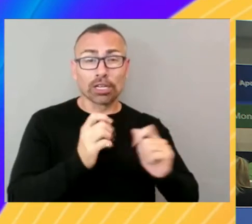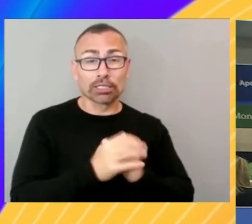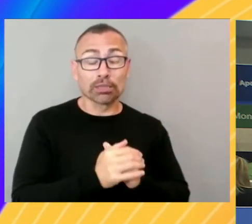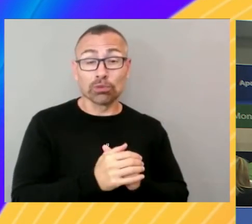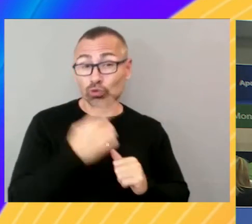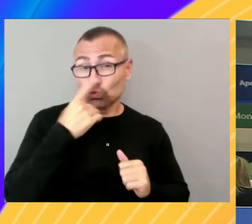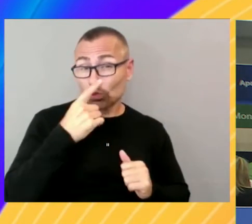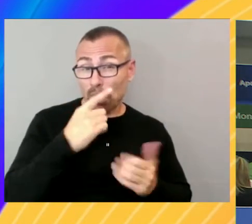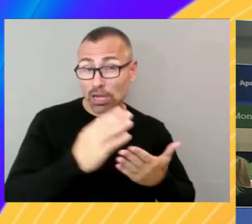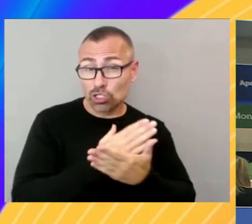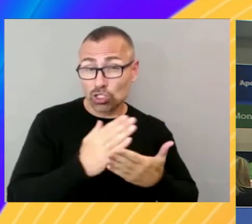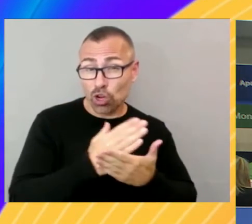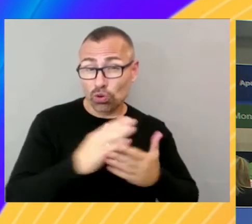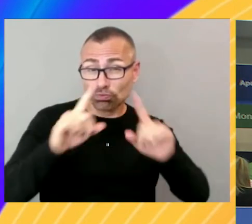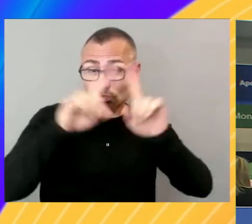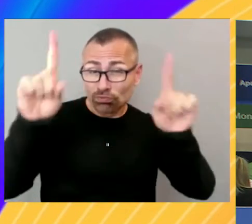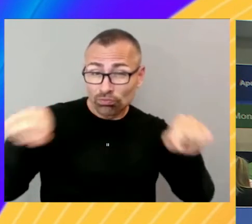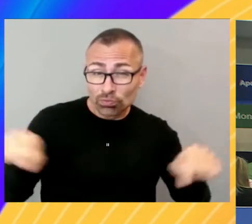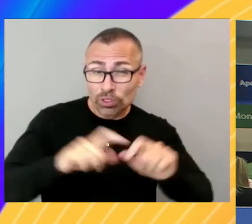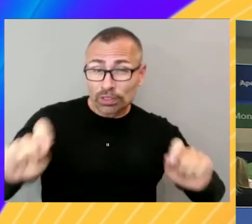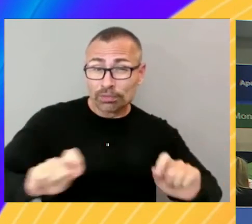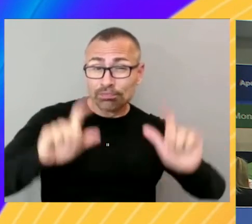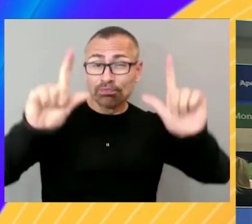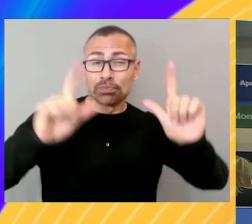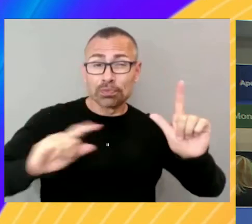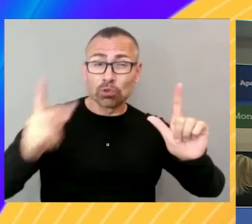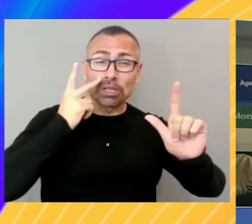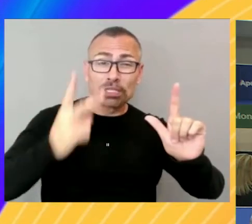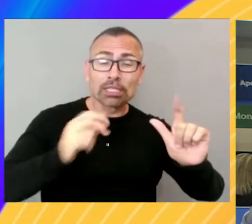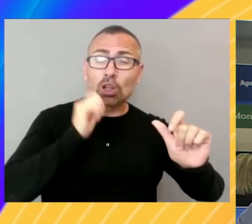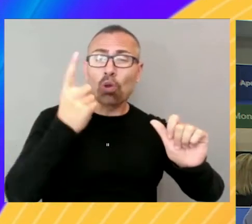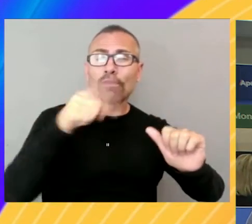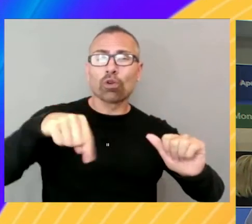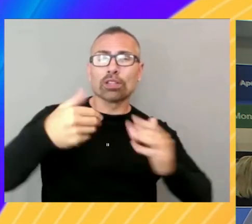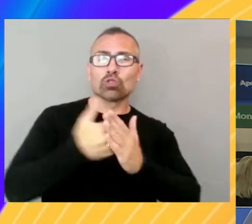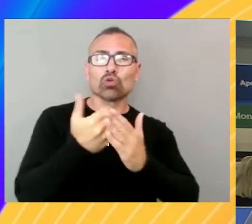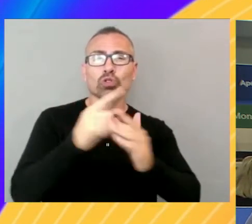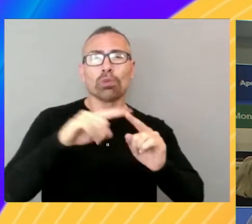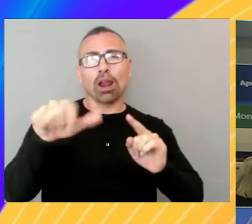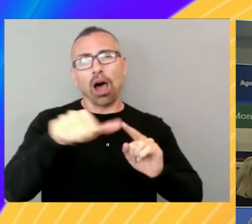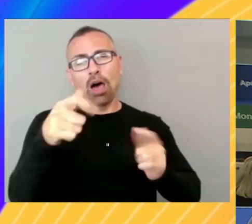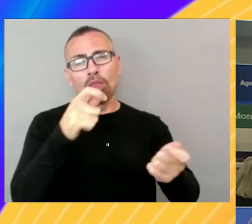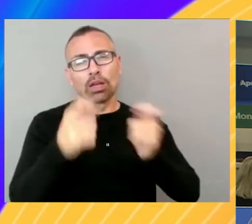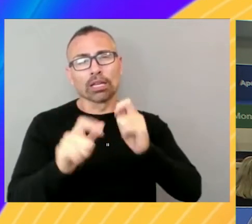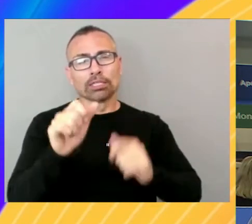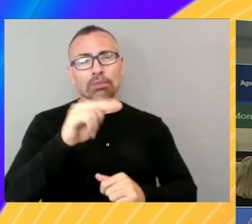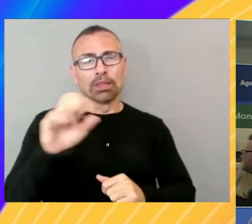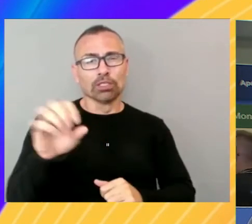this new OOR lens, but for any custom lens. But I'm sure you're going to talk about the OOR. Yeah, let's go over